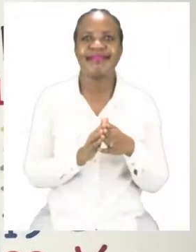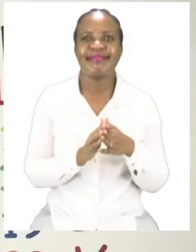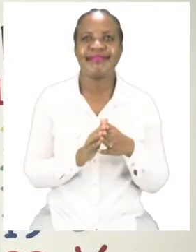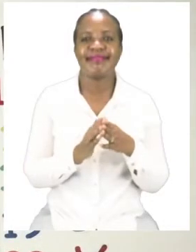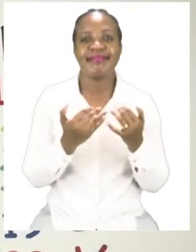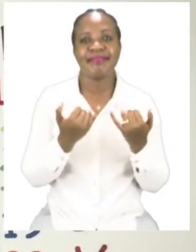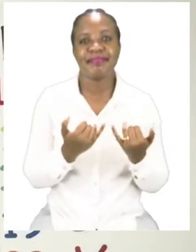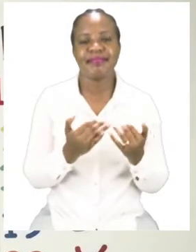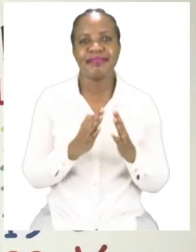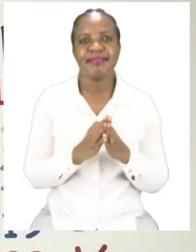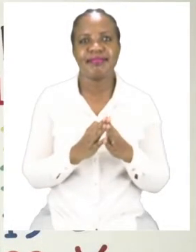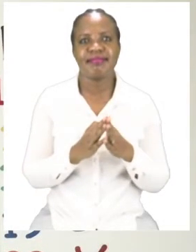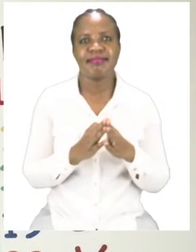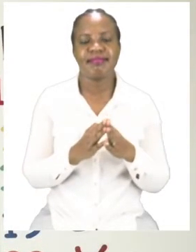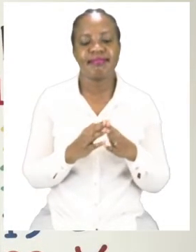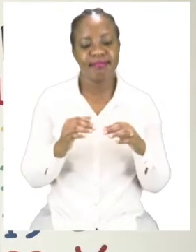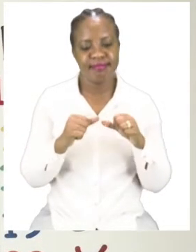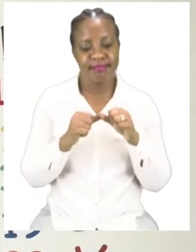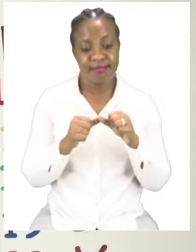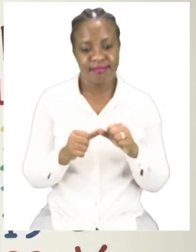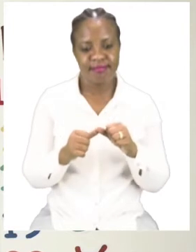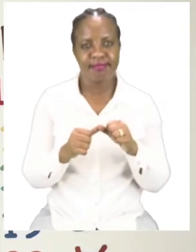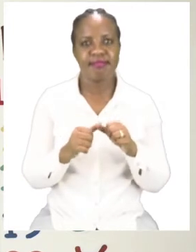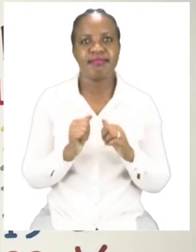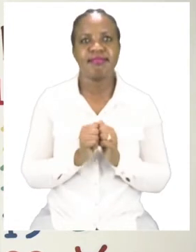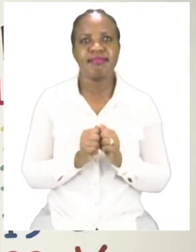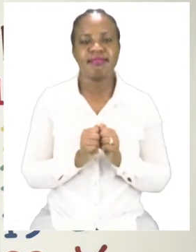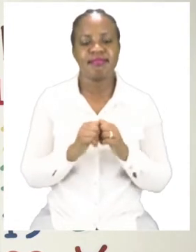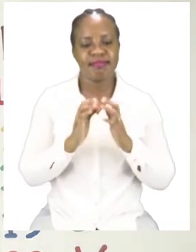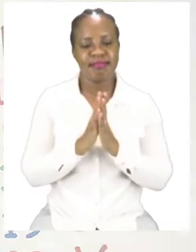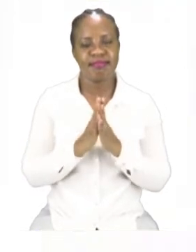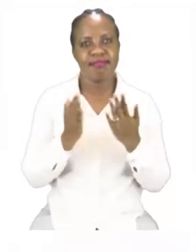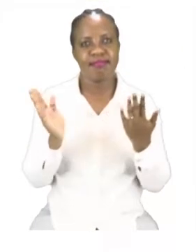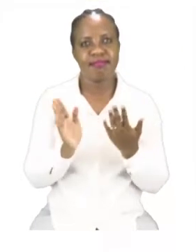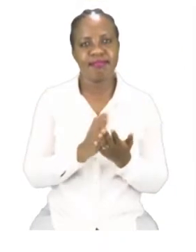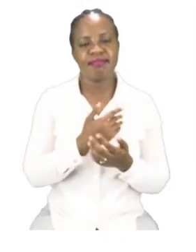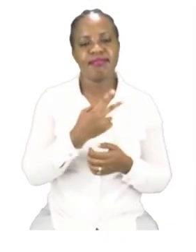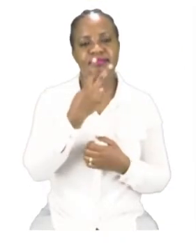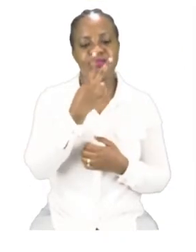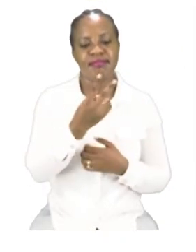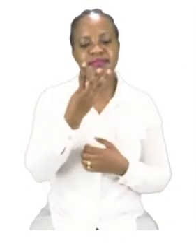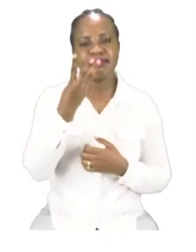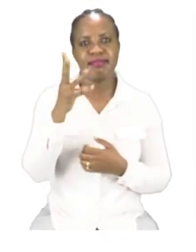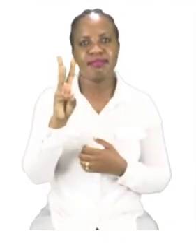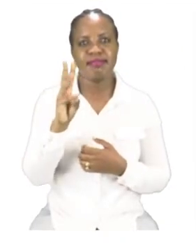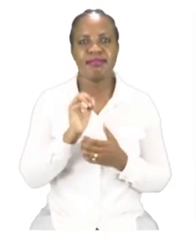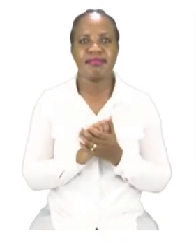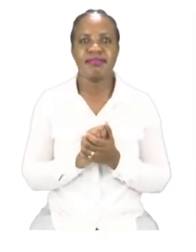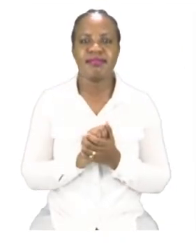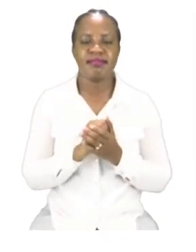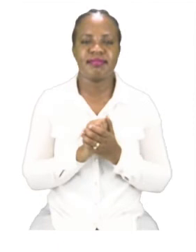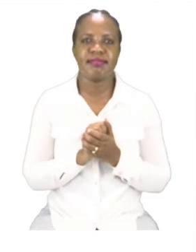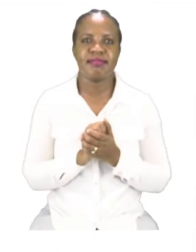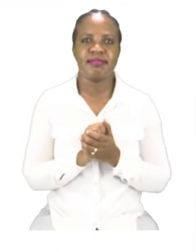For our exercise, boys and girls, let us turn to page 26. On page 26, we